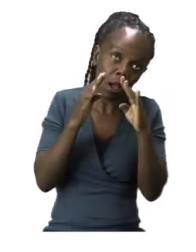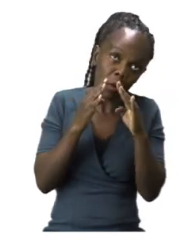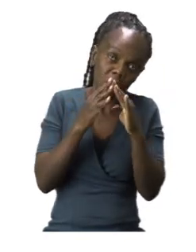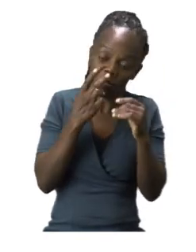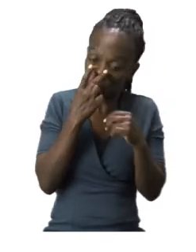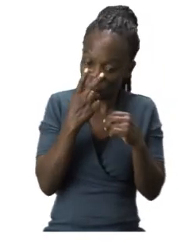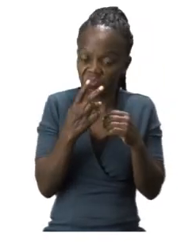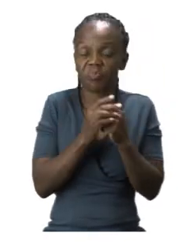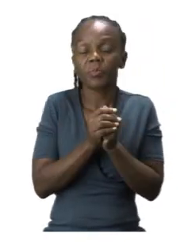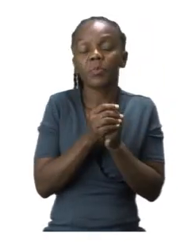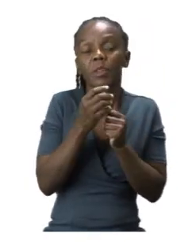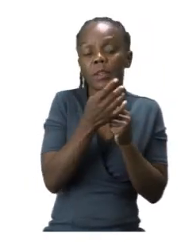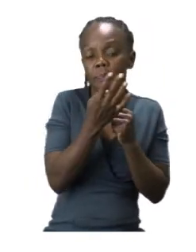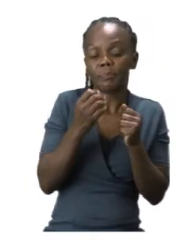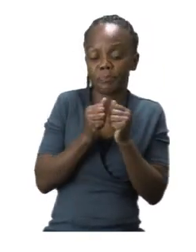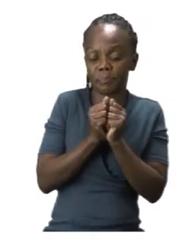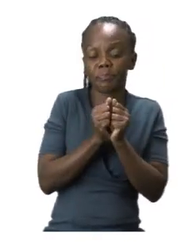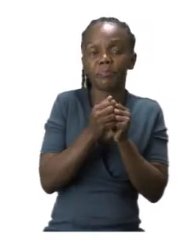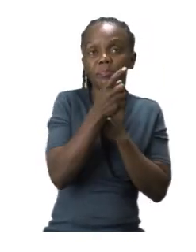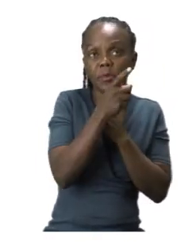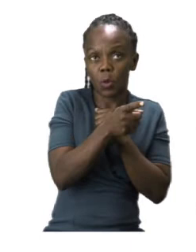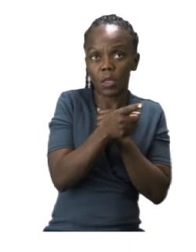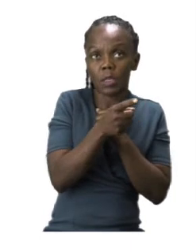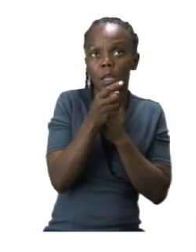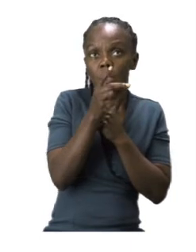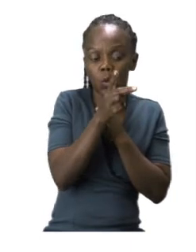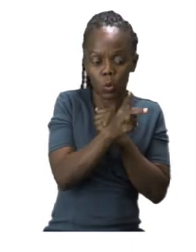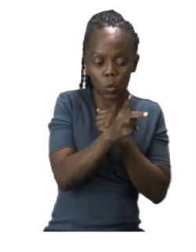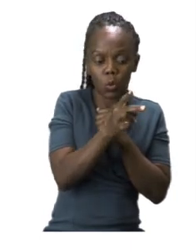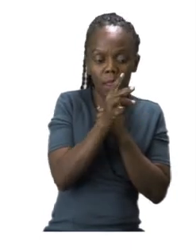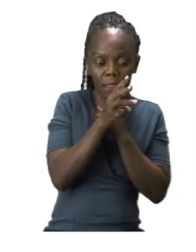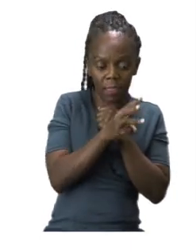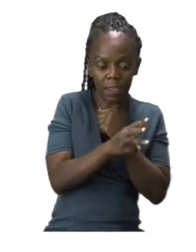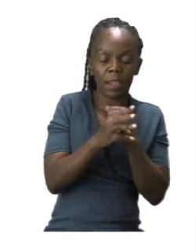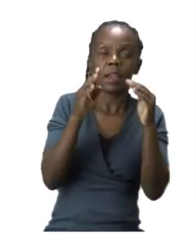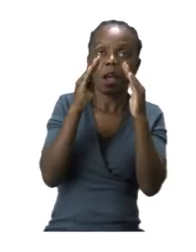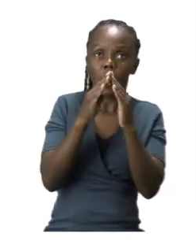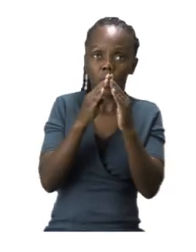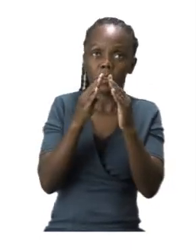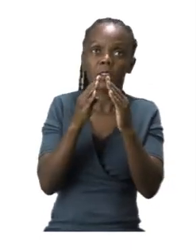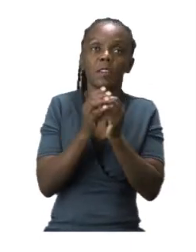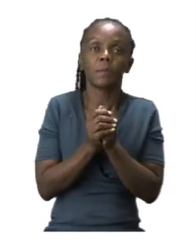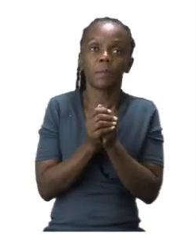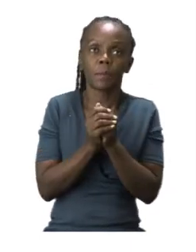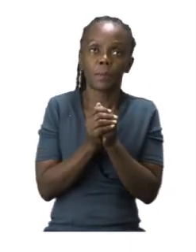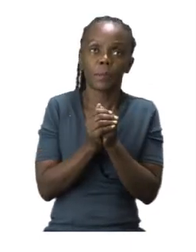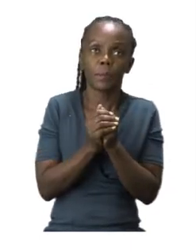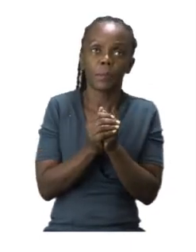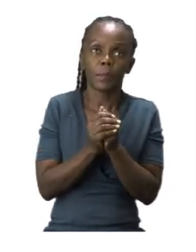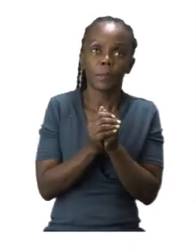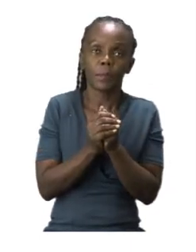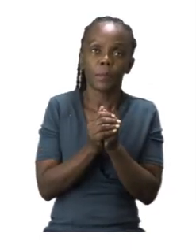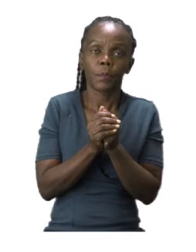1, 2, 3. There are 3 houses. So, may